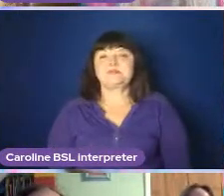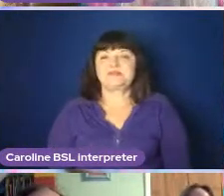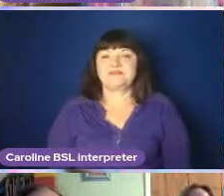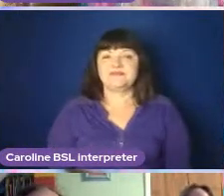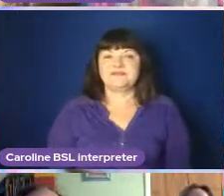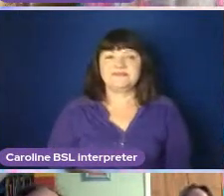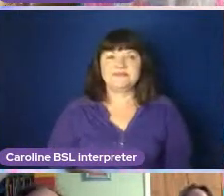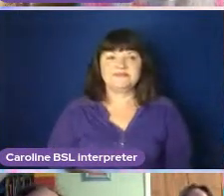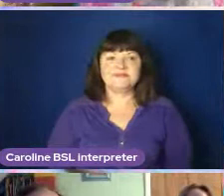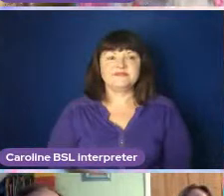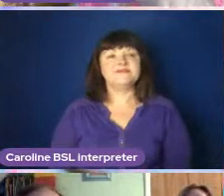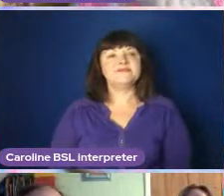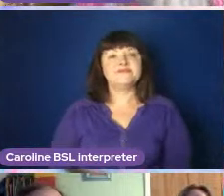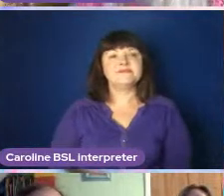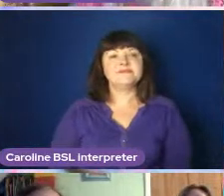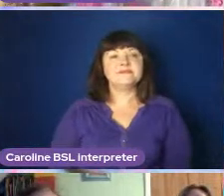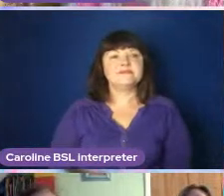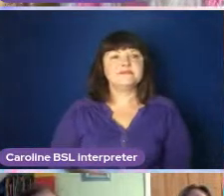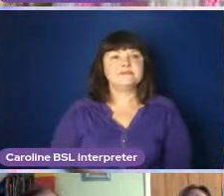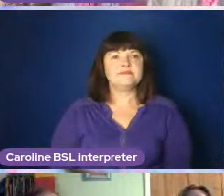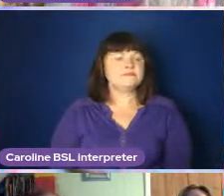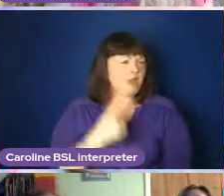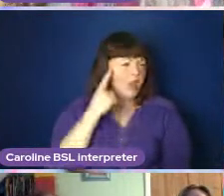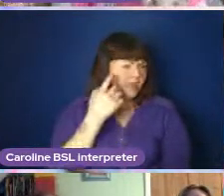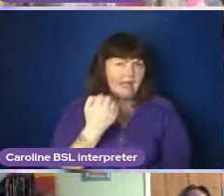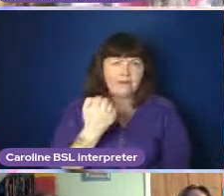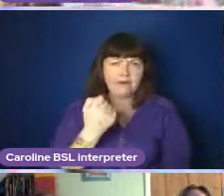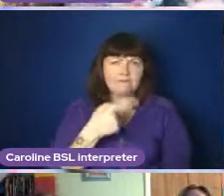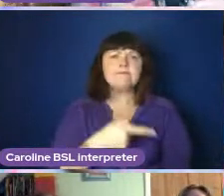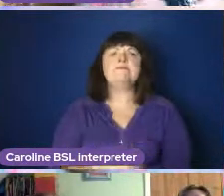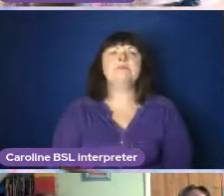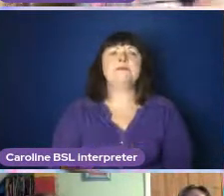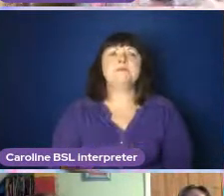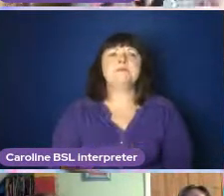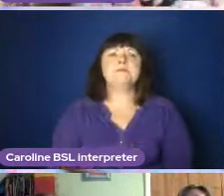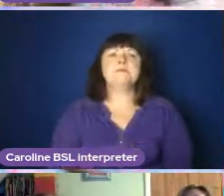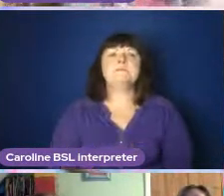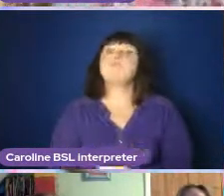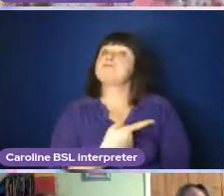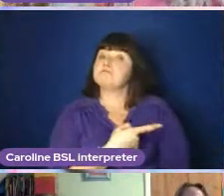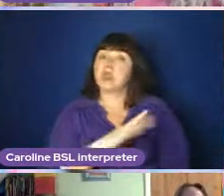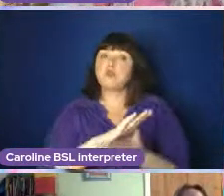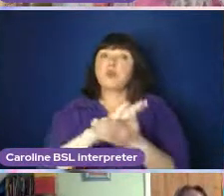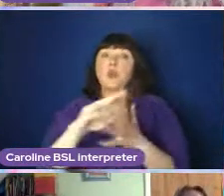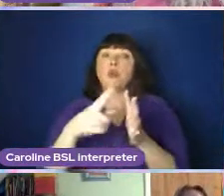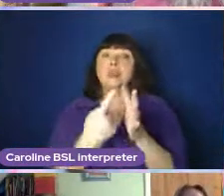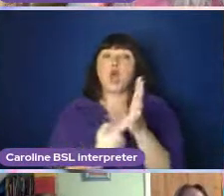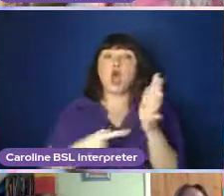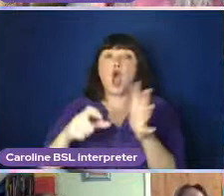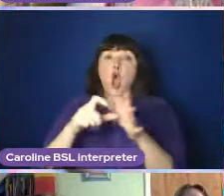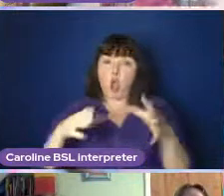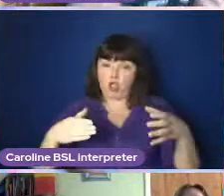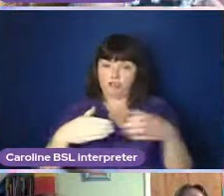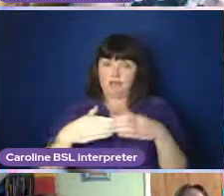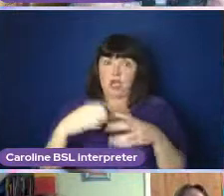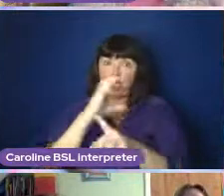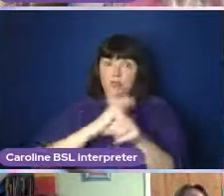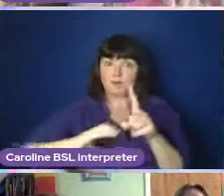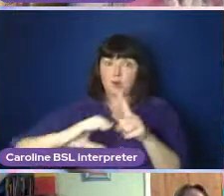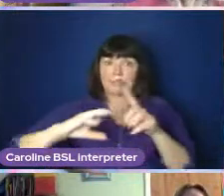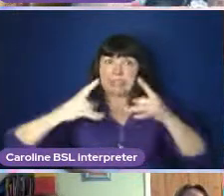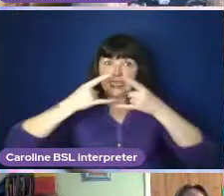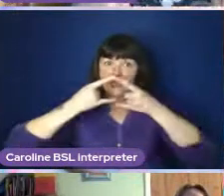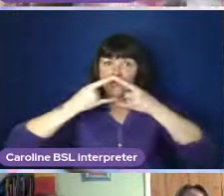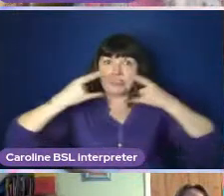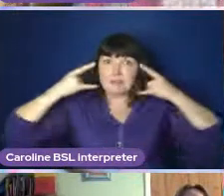that you've got that. I've got one here actually. Yeah, I've got my herd community face mask here as well. Great. I've got